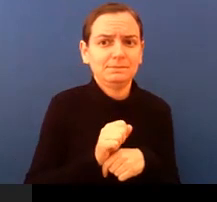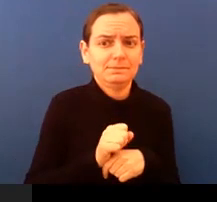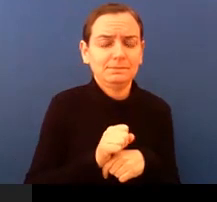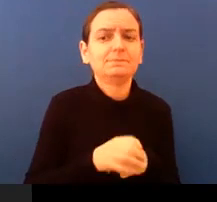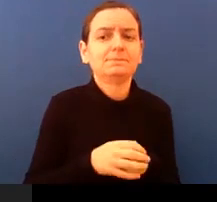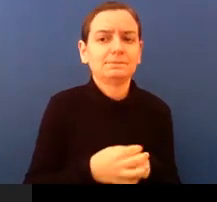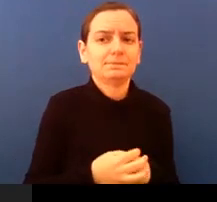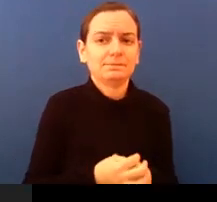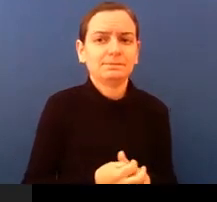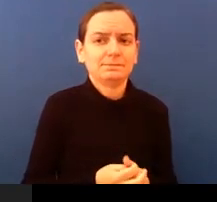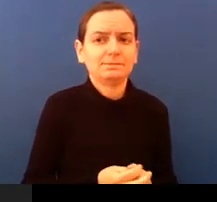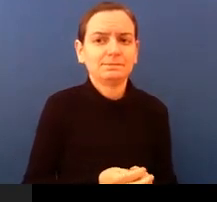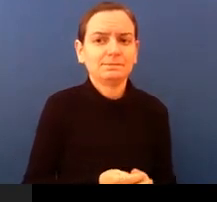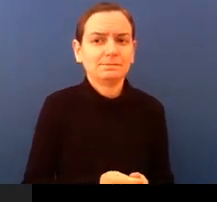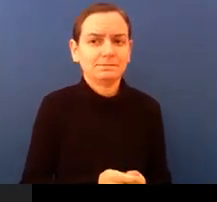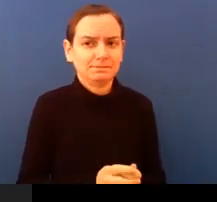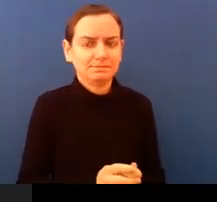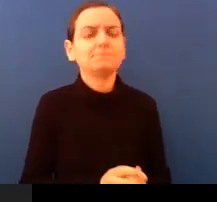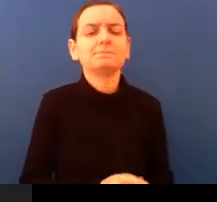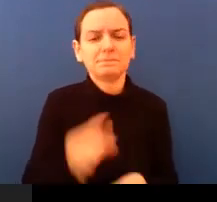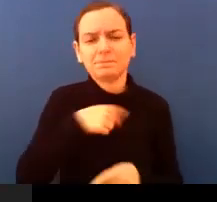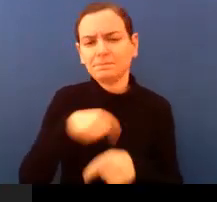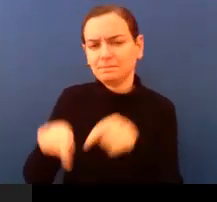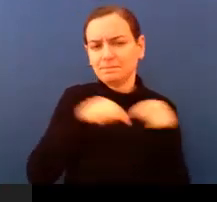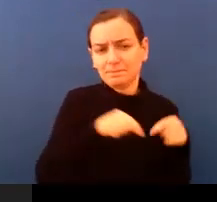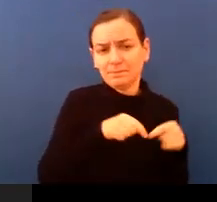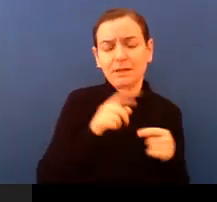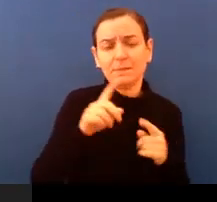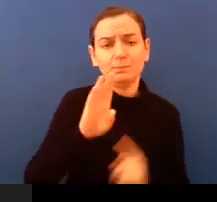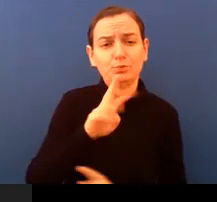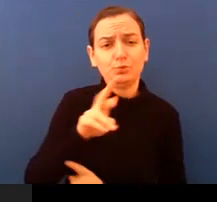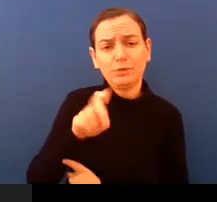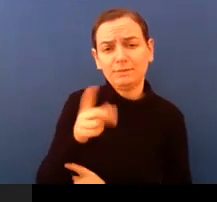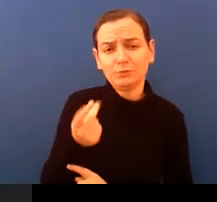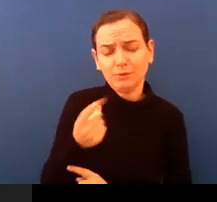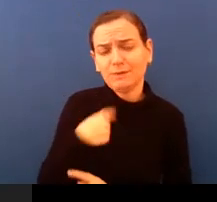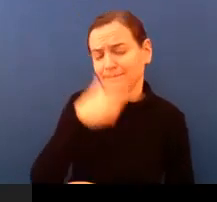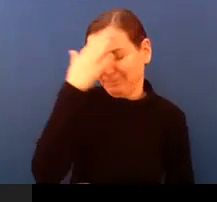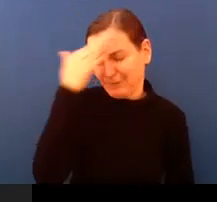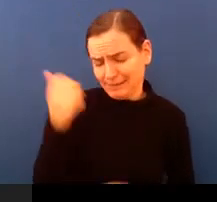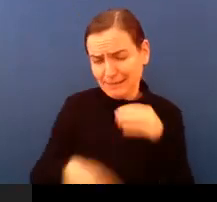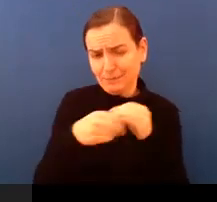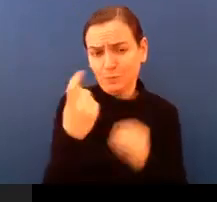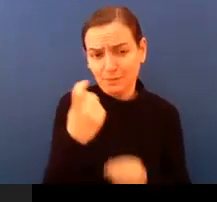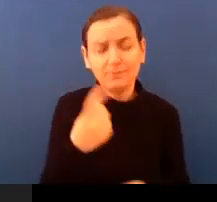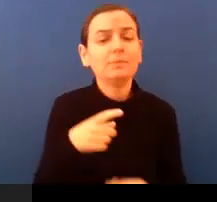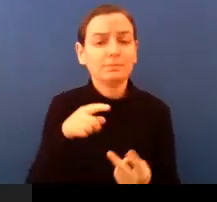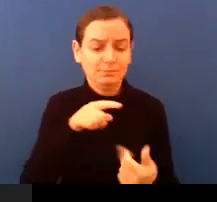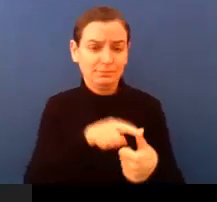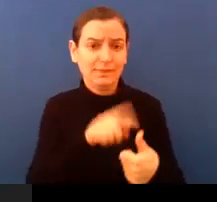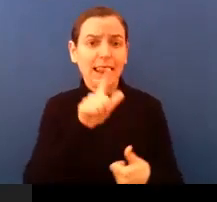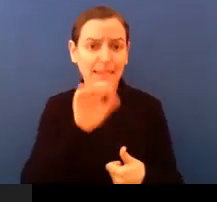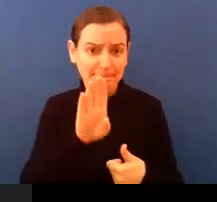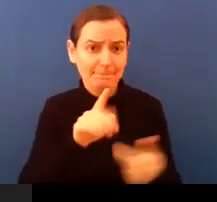they can vary the dog with special request, but that is a much longer training